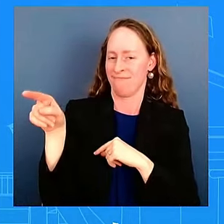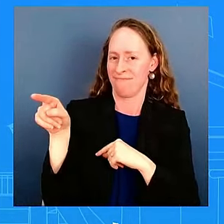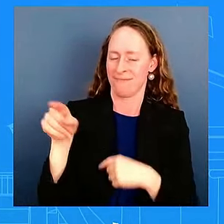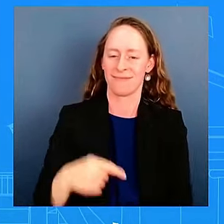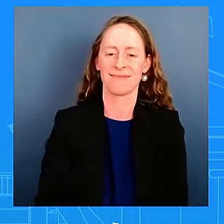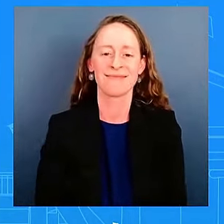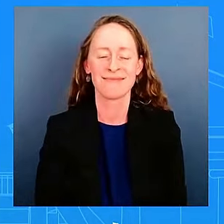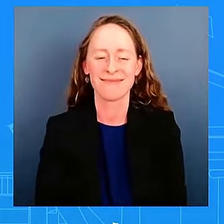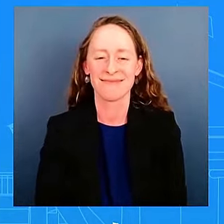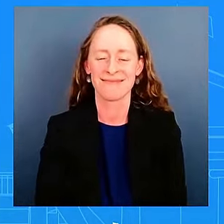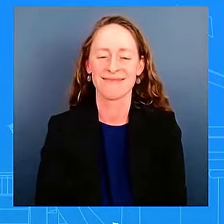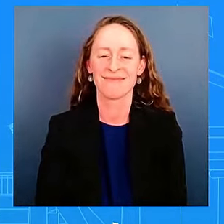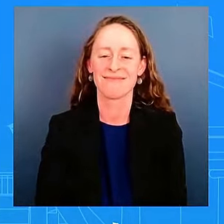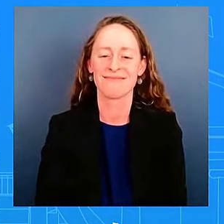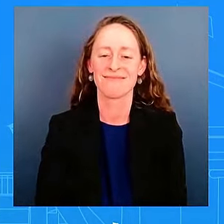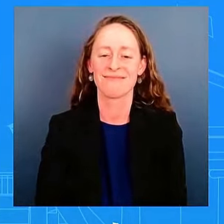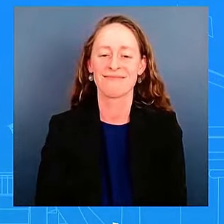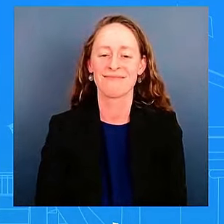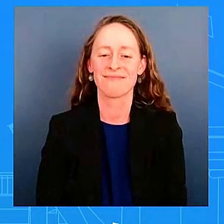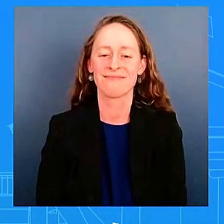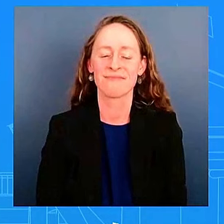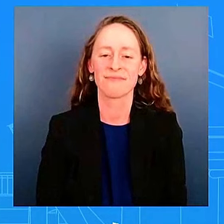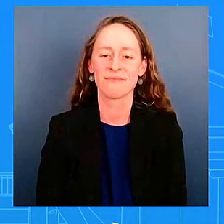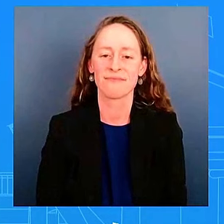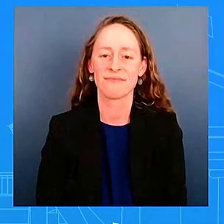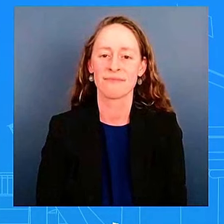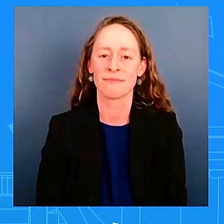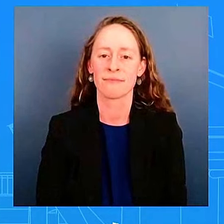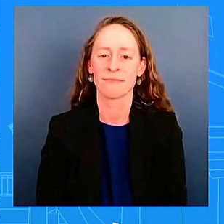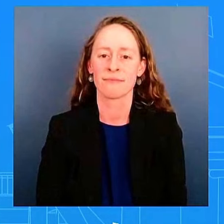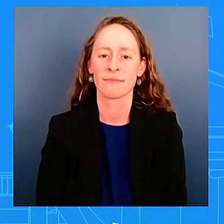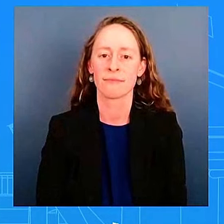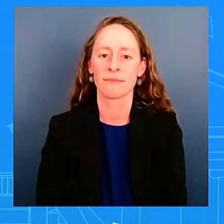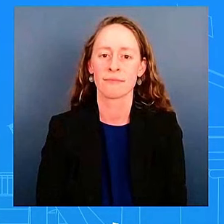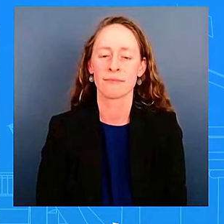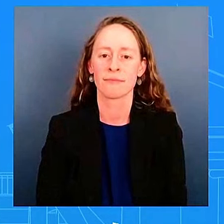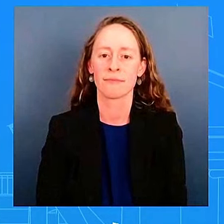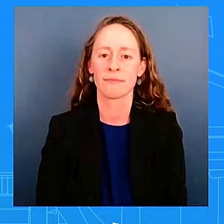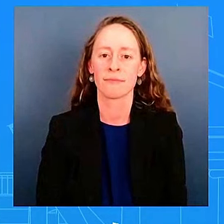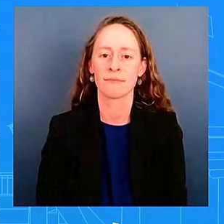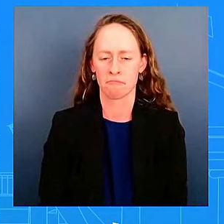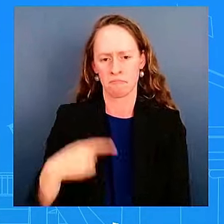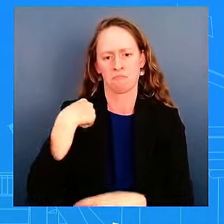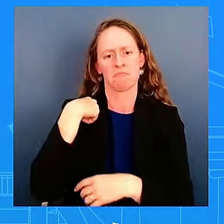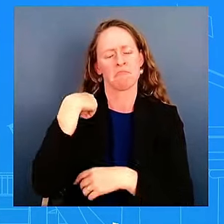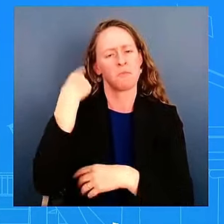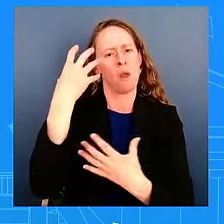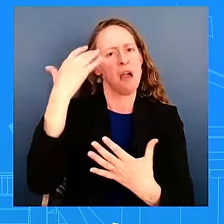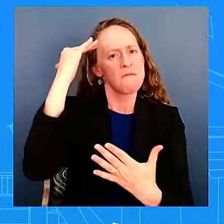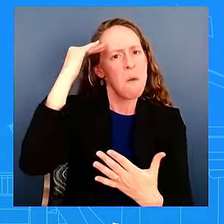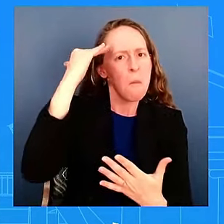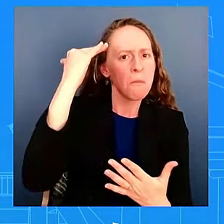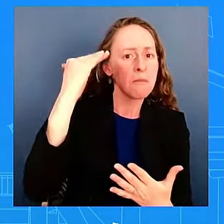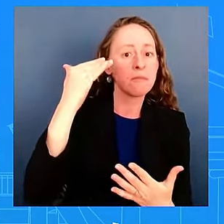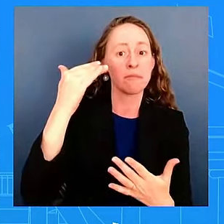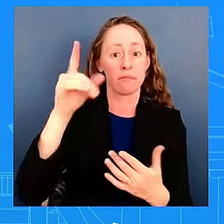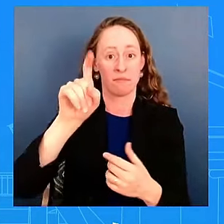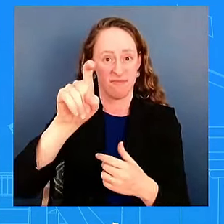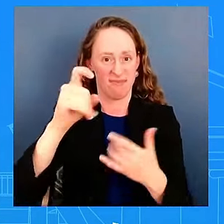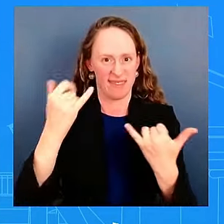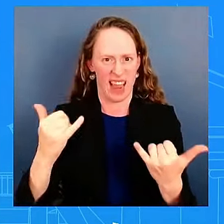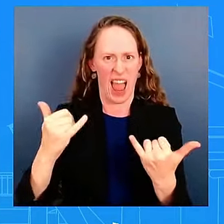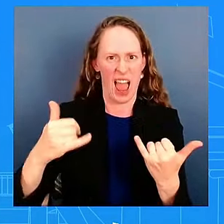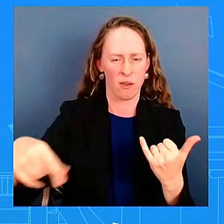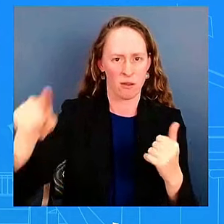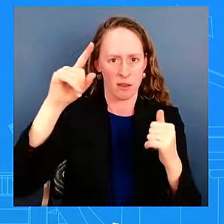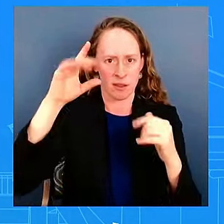and lowering the temperature, does the president want to see any concrete actions from former President Donald Trump to show that he too is